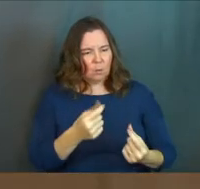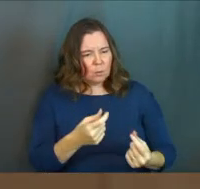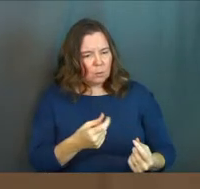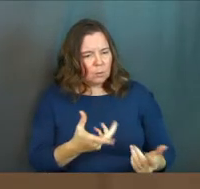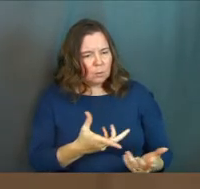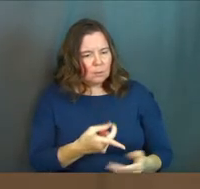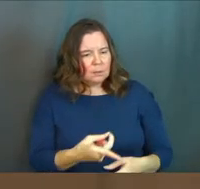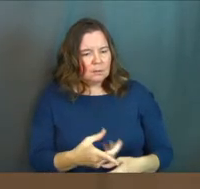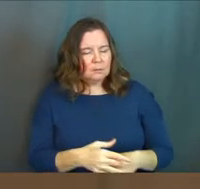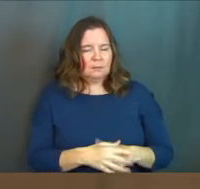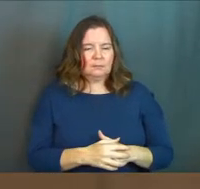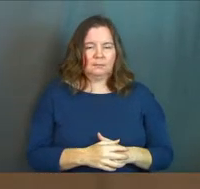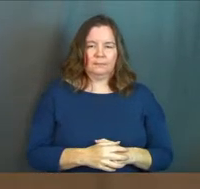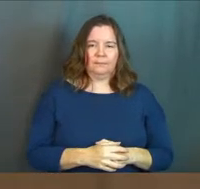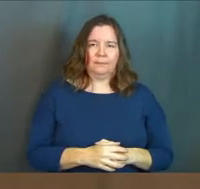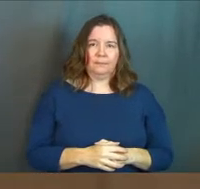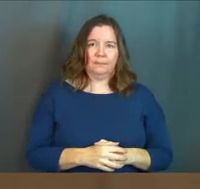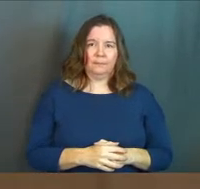doing?